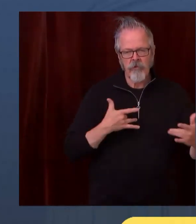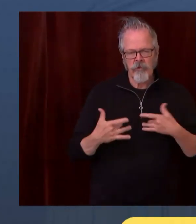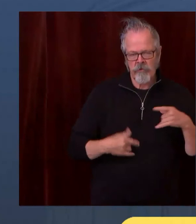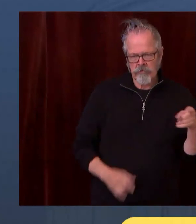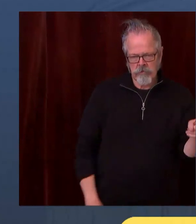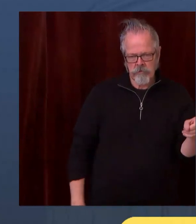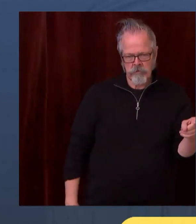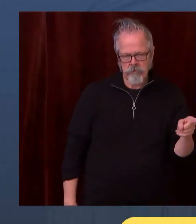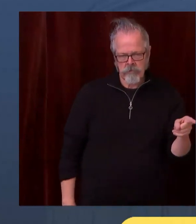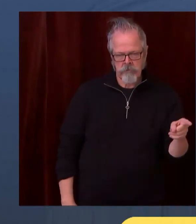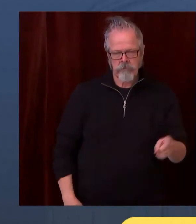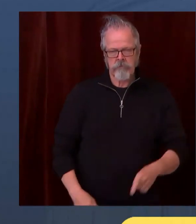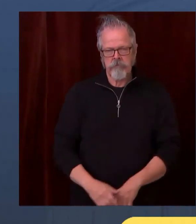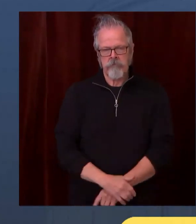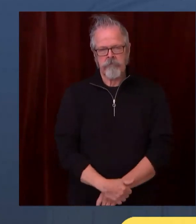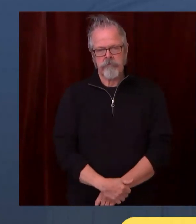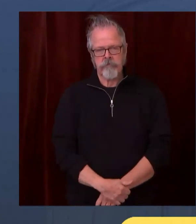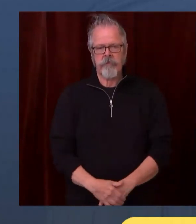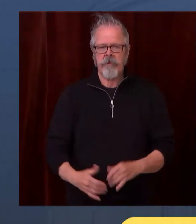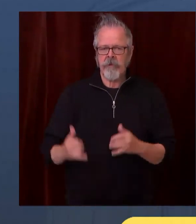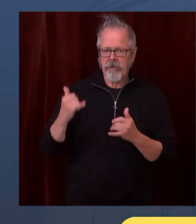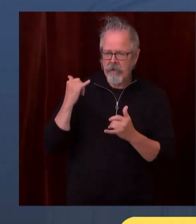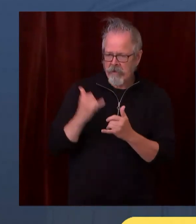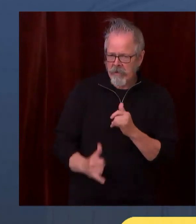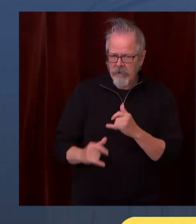Final question comes from Luke with the Yakima Herald.